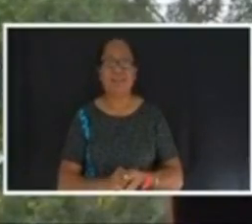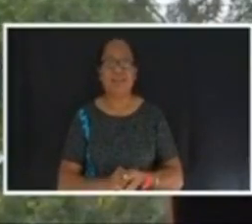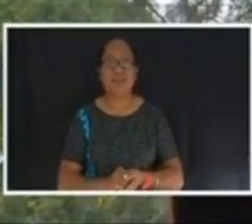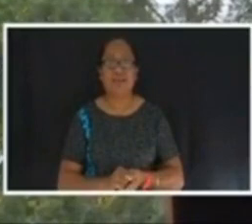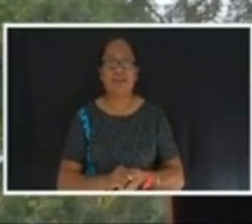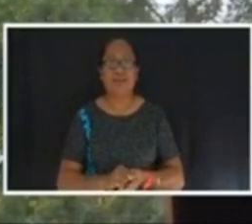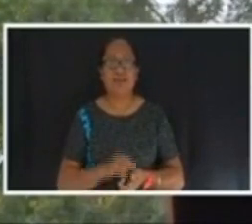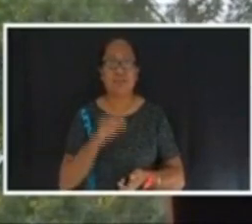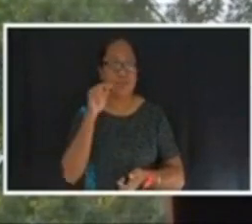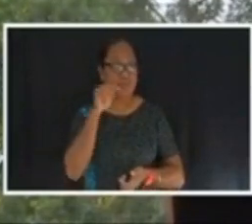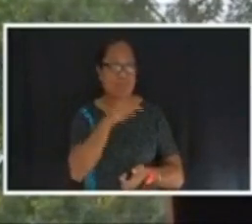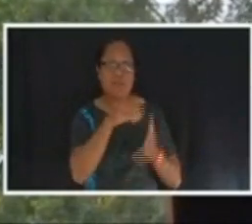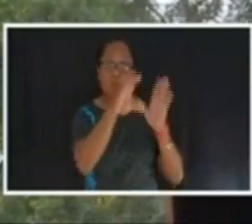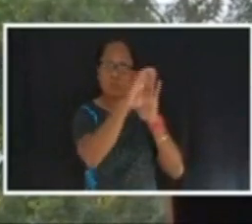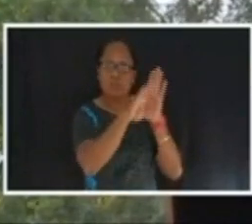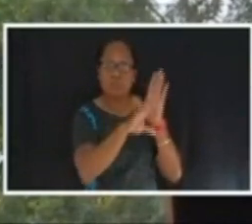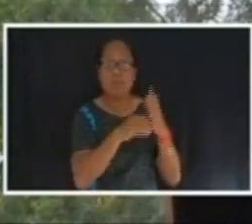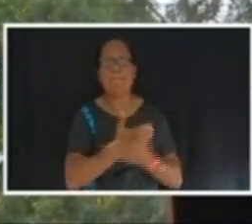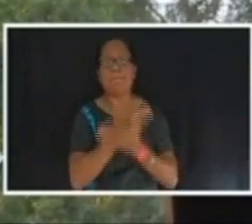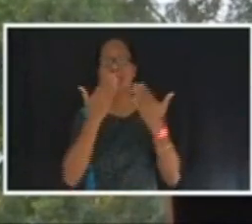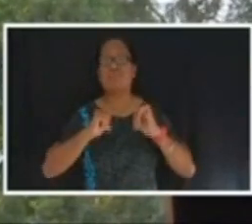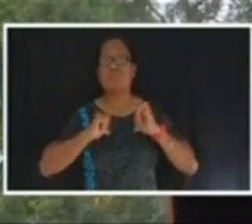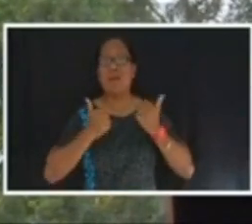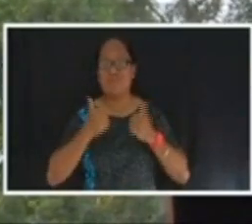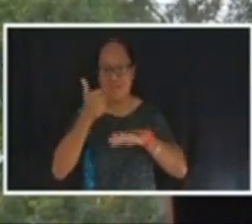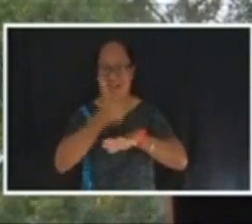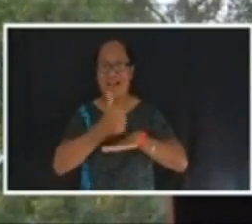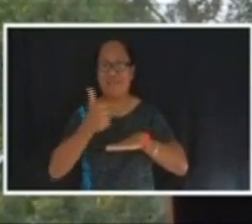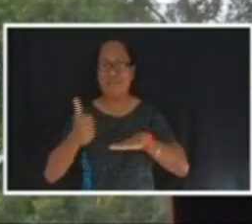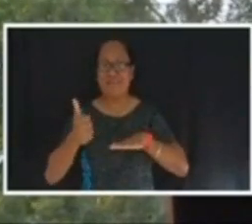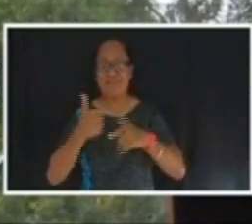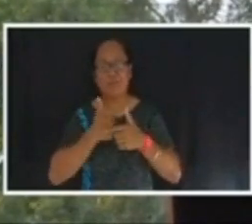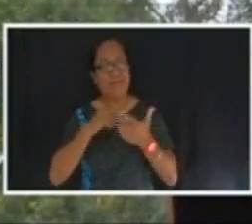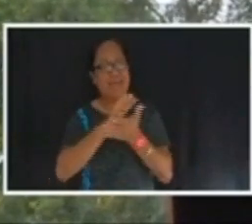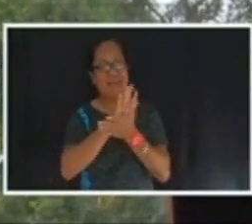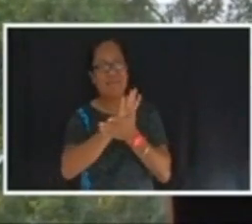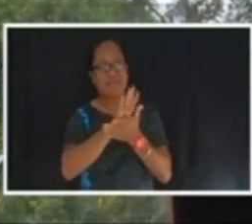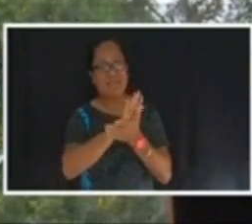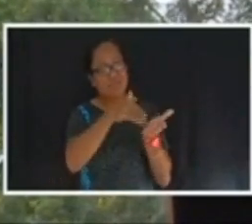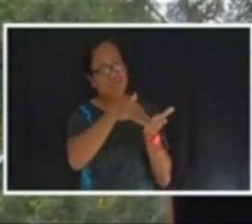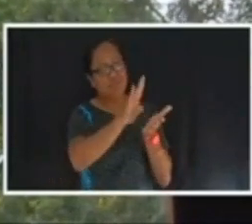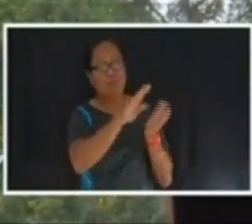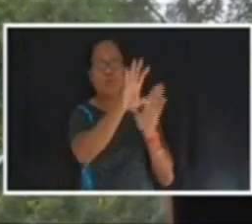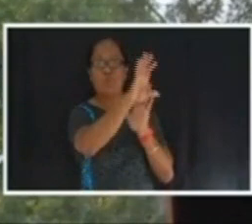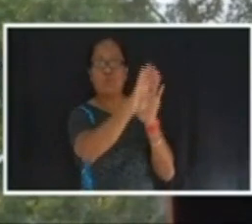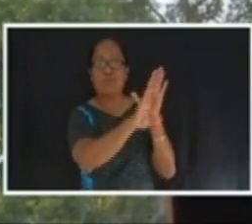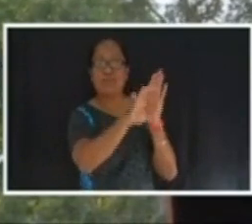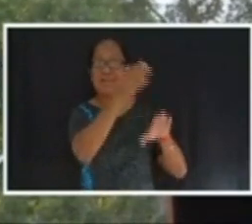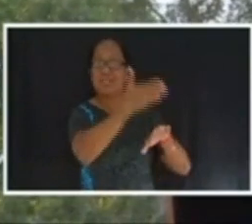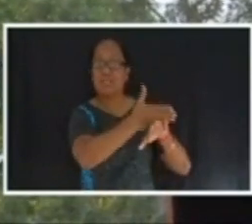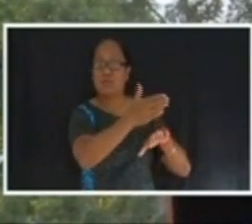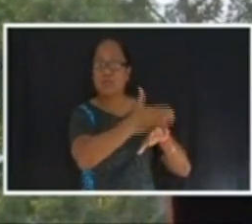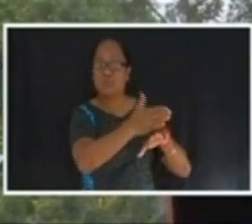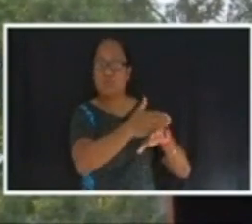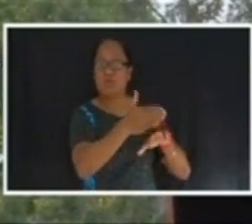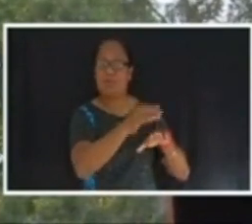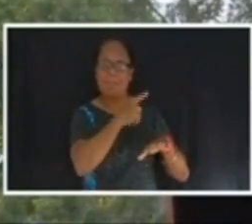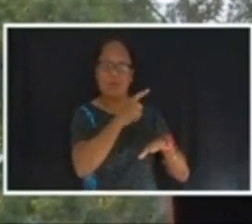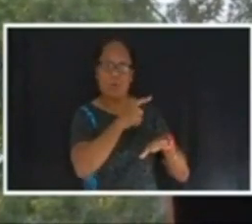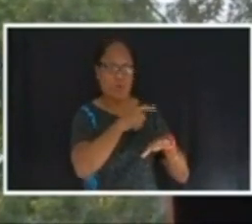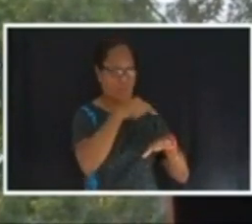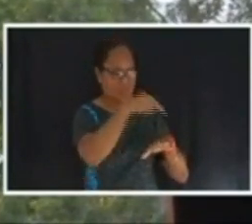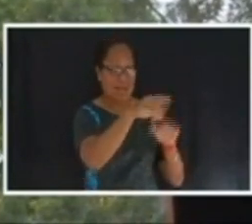deeds. It is the blueprint by which all progress is achieved. It guarantees each of us with rights